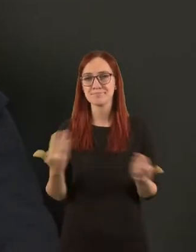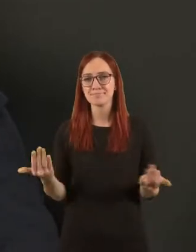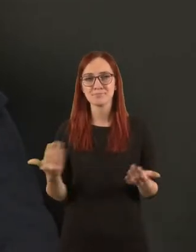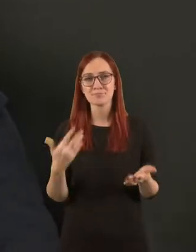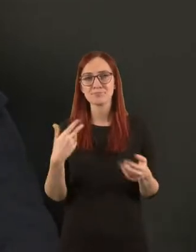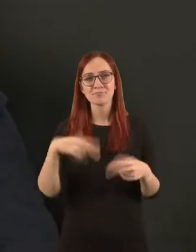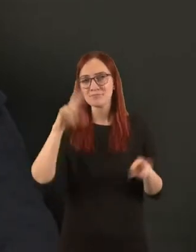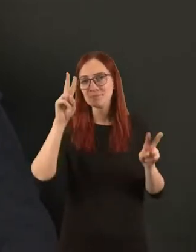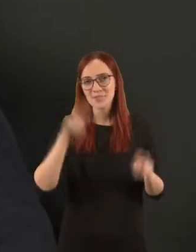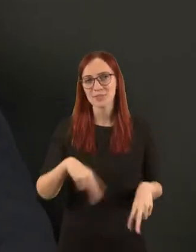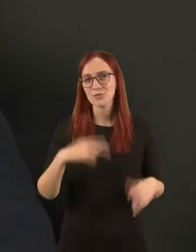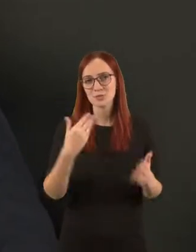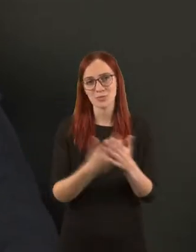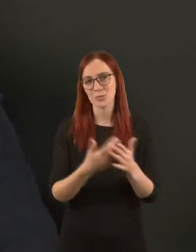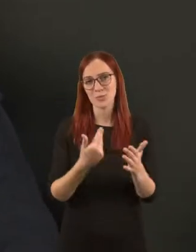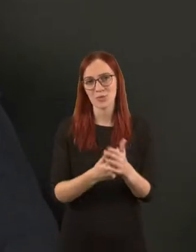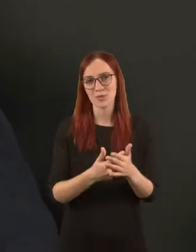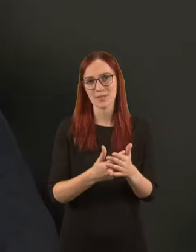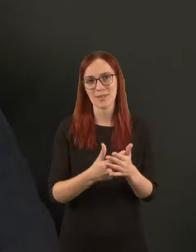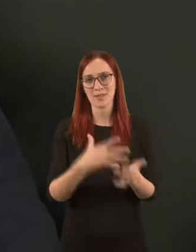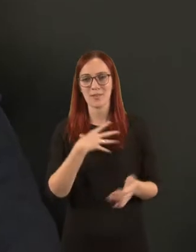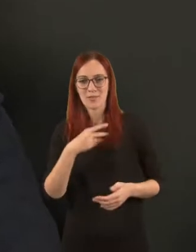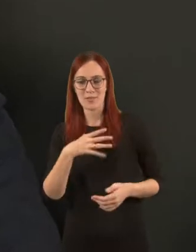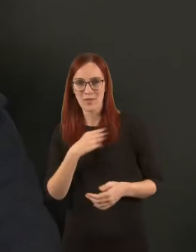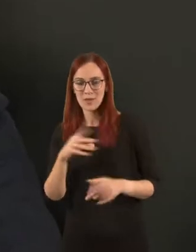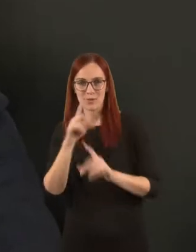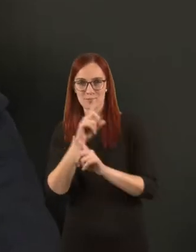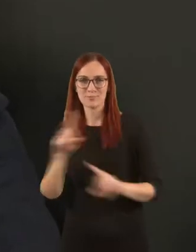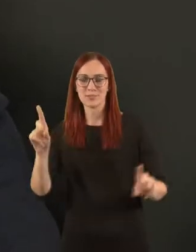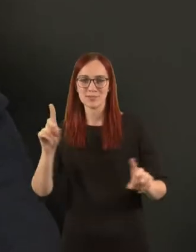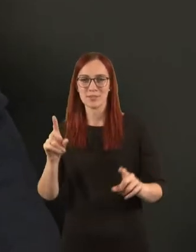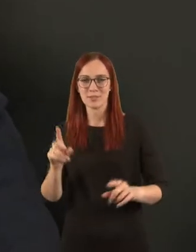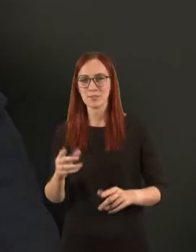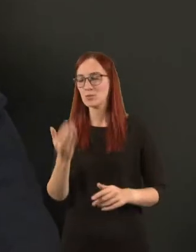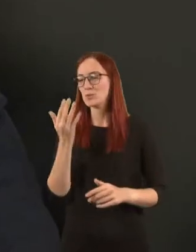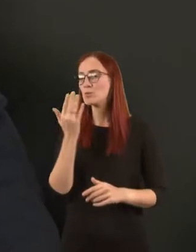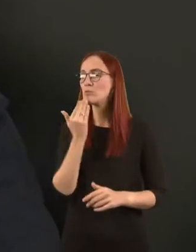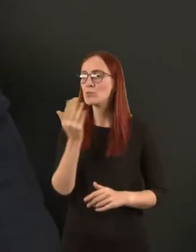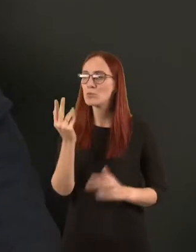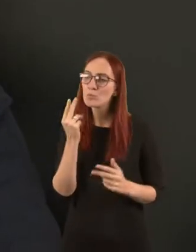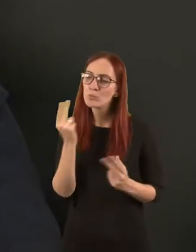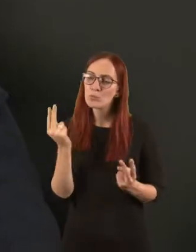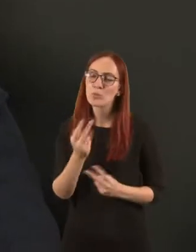levies, and I don't know.